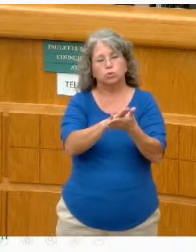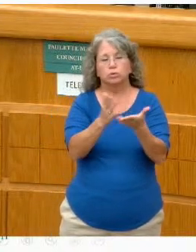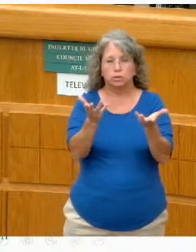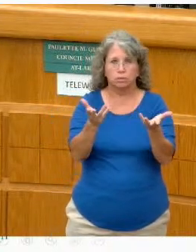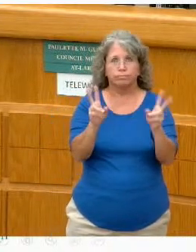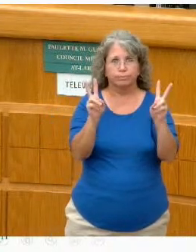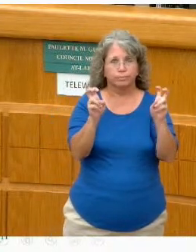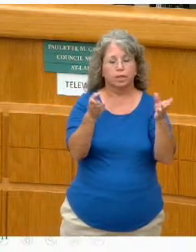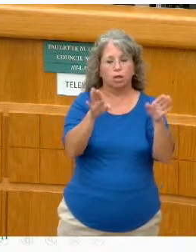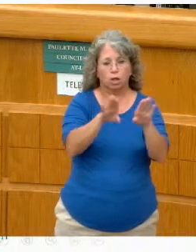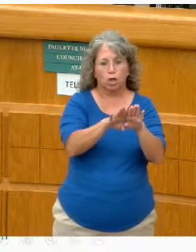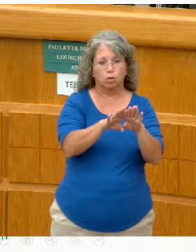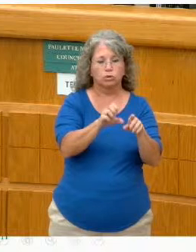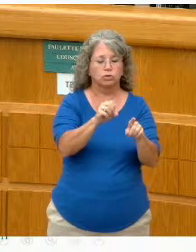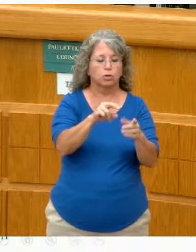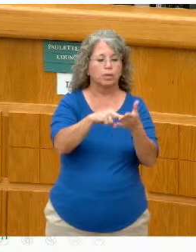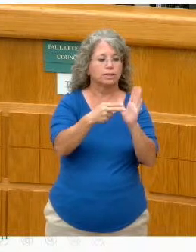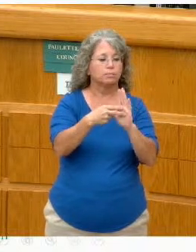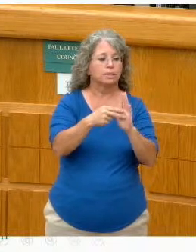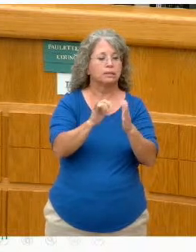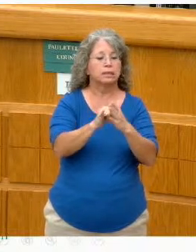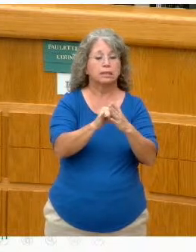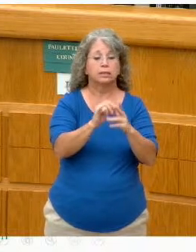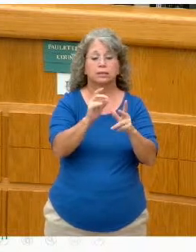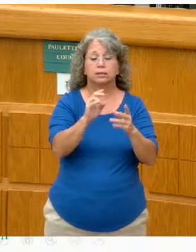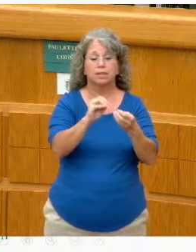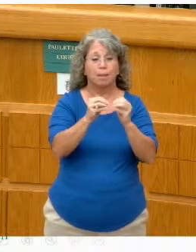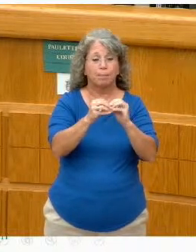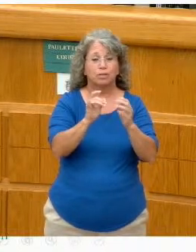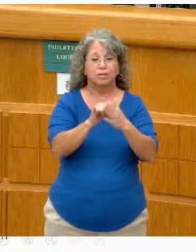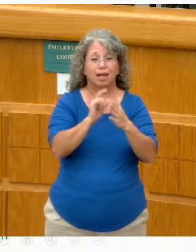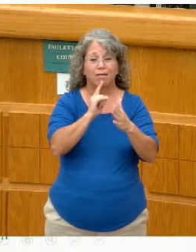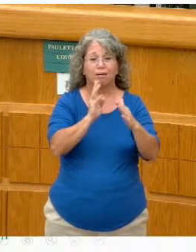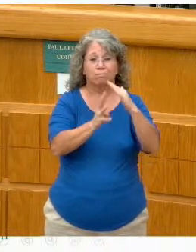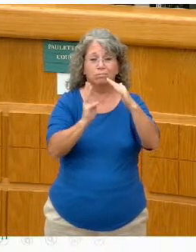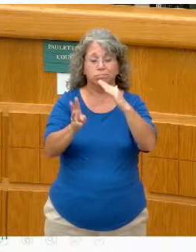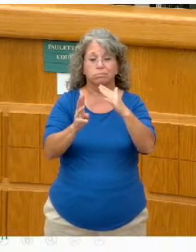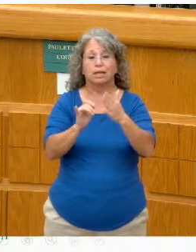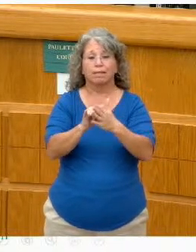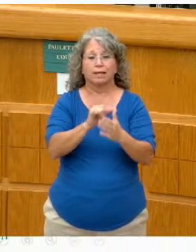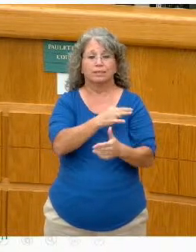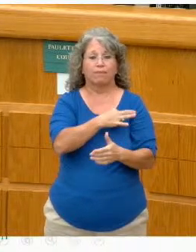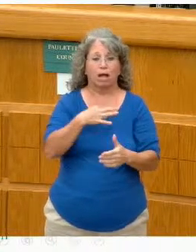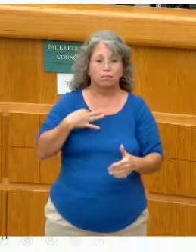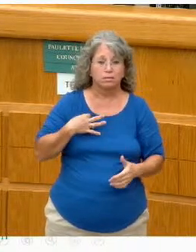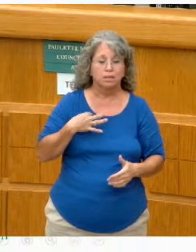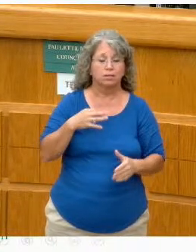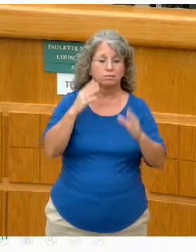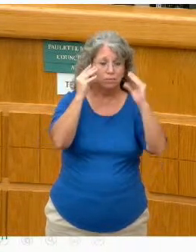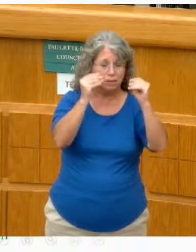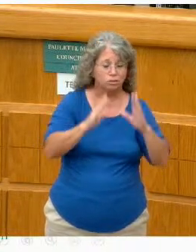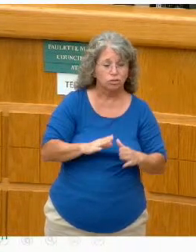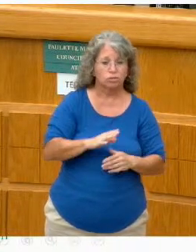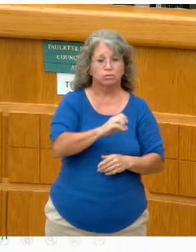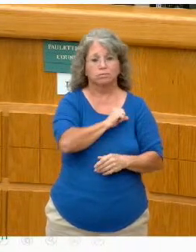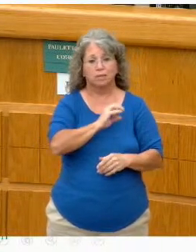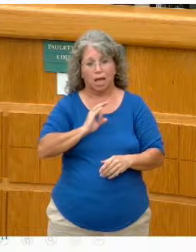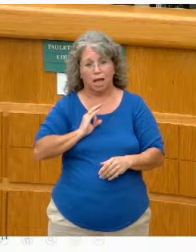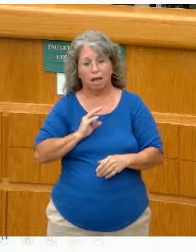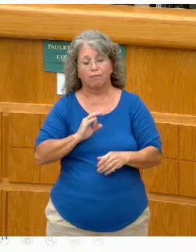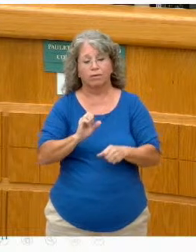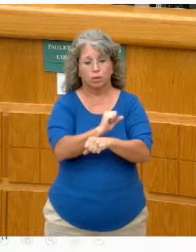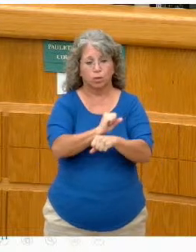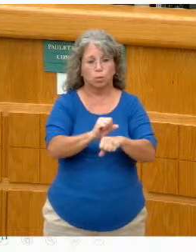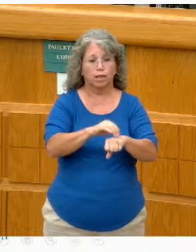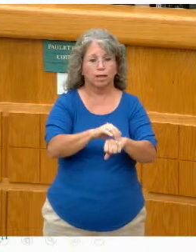this is faculty and staff that are working at the K through 12 schools. And then here, as